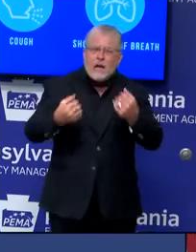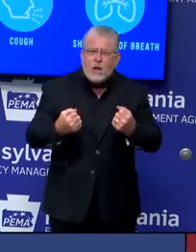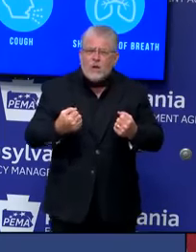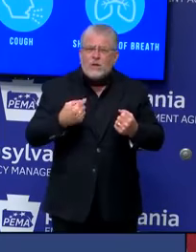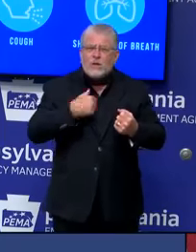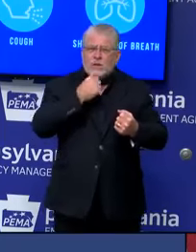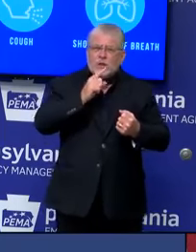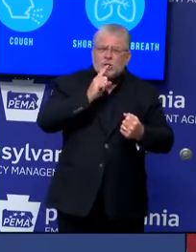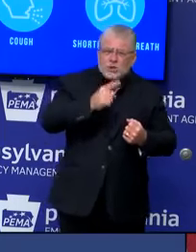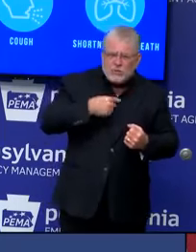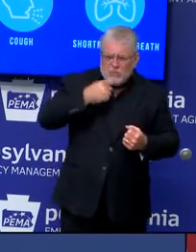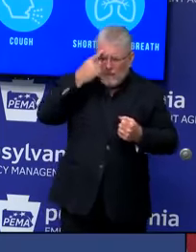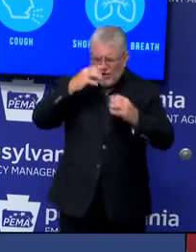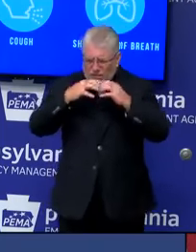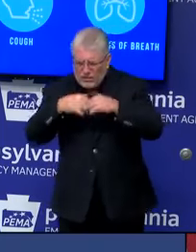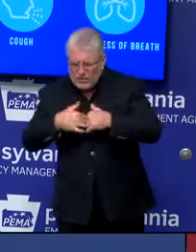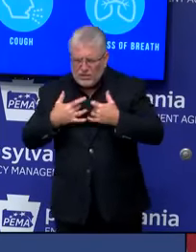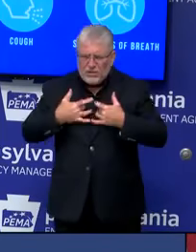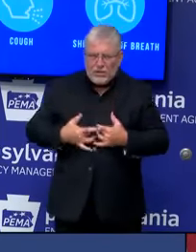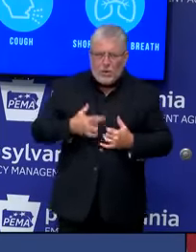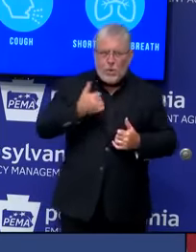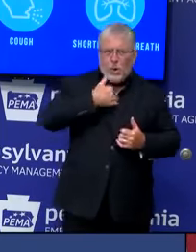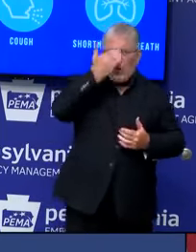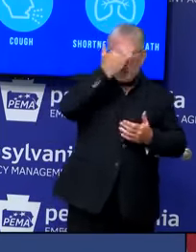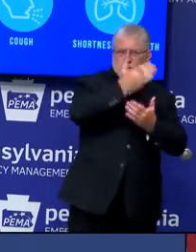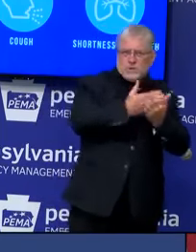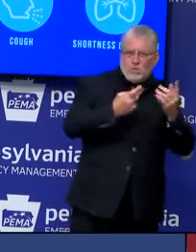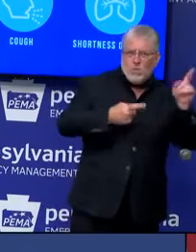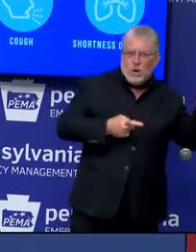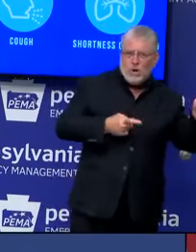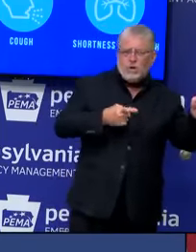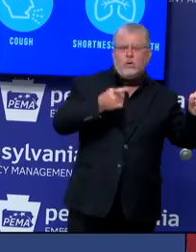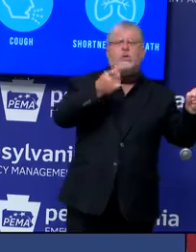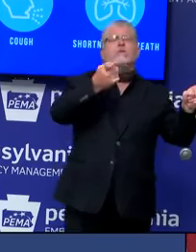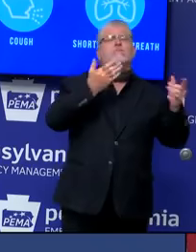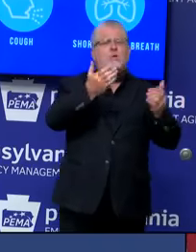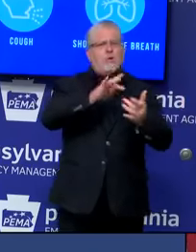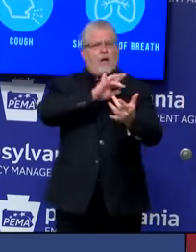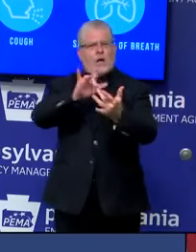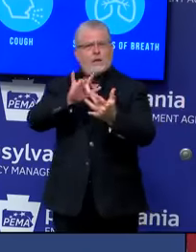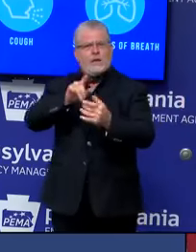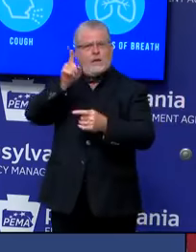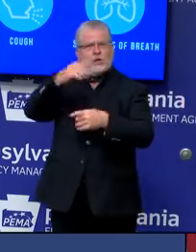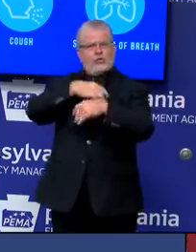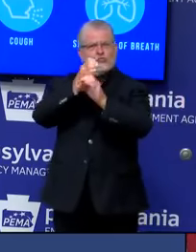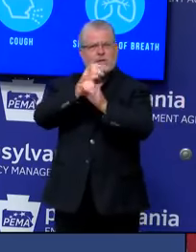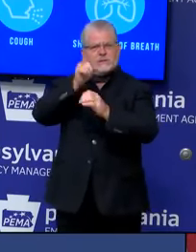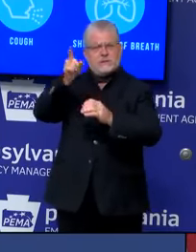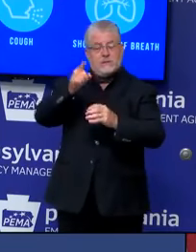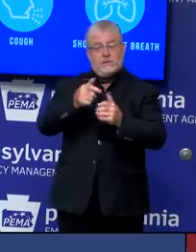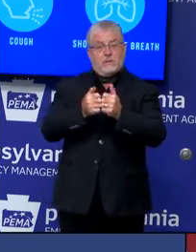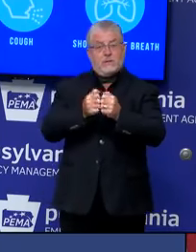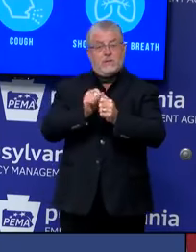crisis, please contact the Crisis Text Line by texting PA to